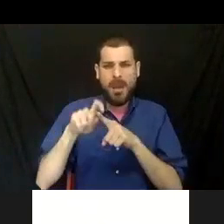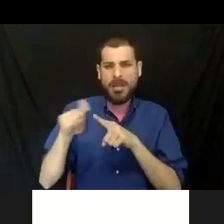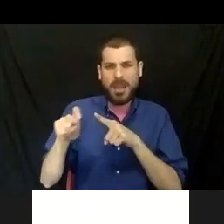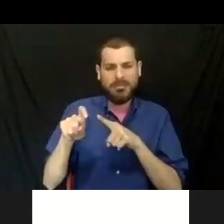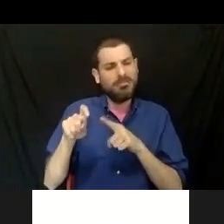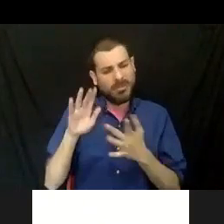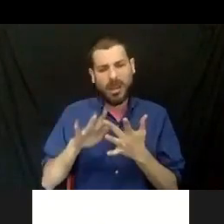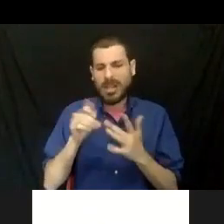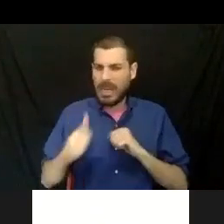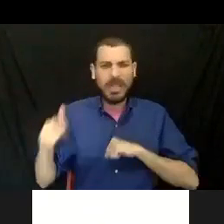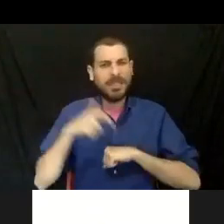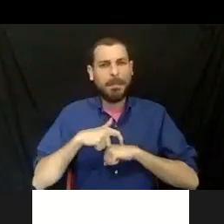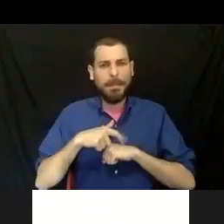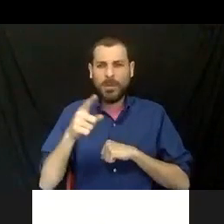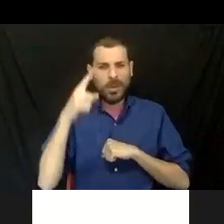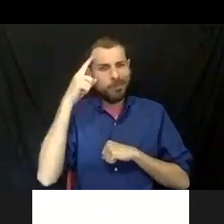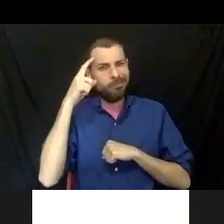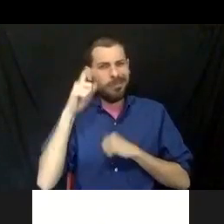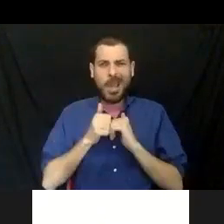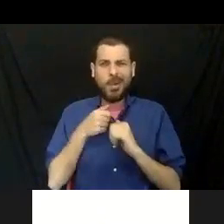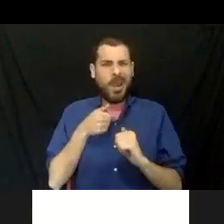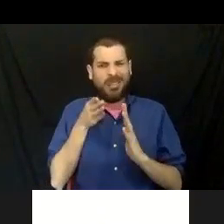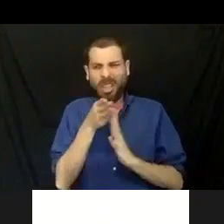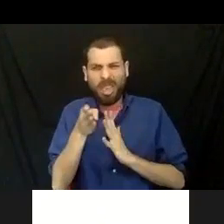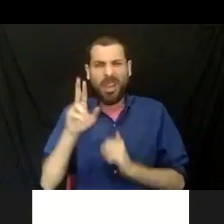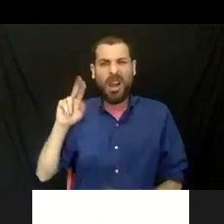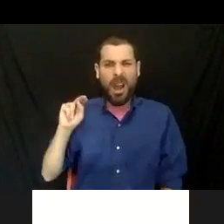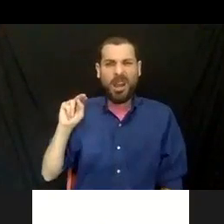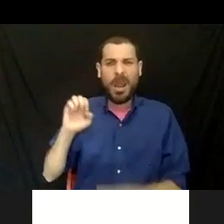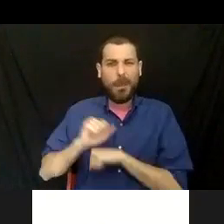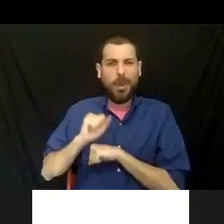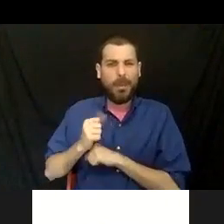unemployment or other government benefits.